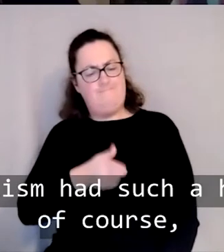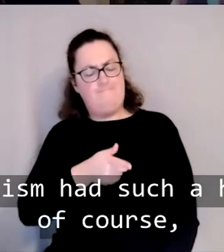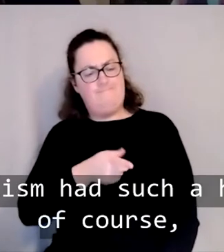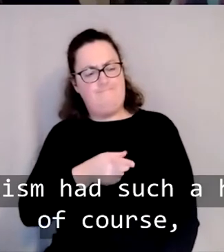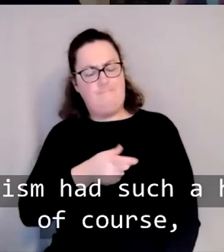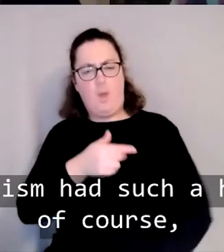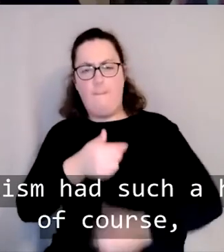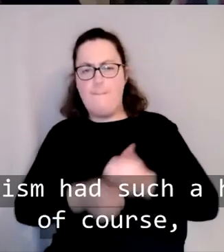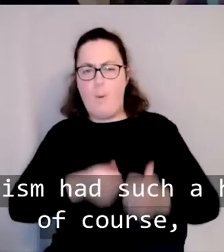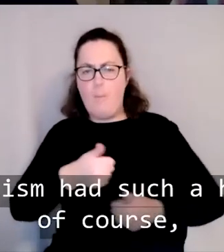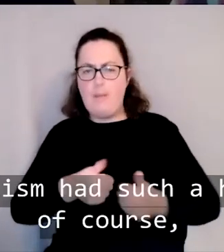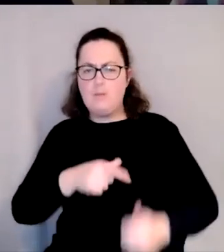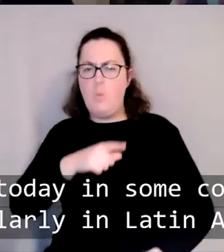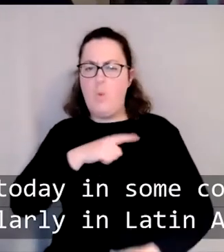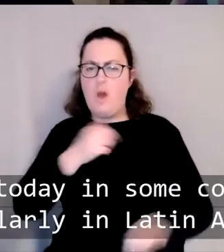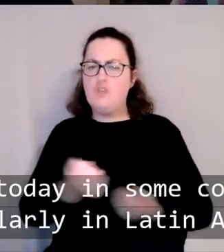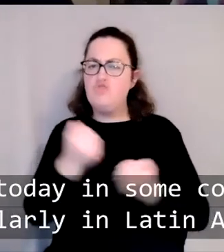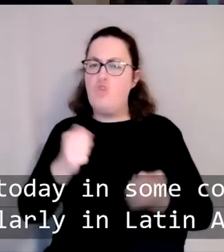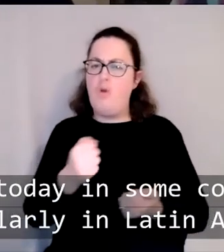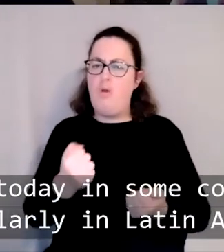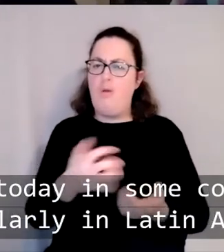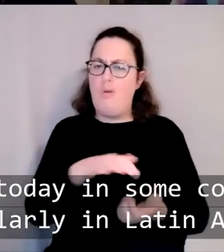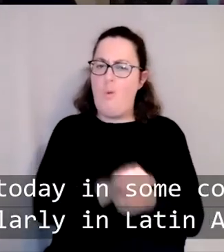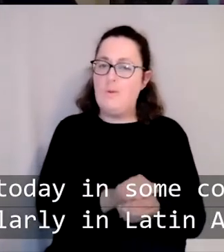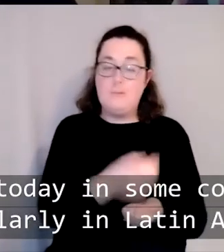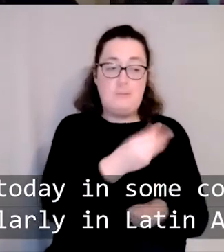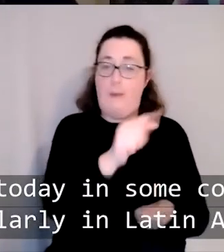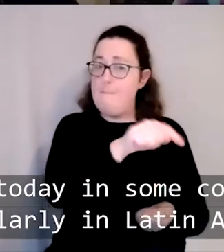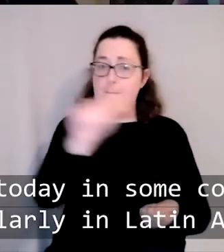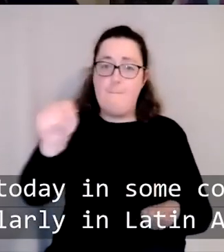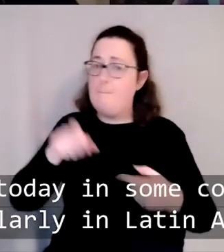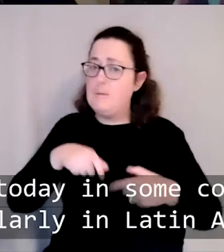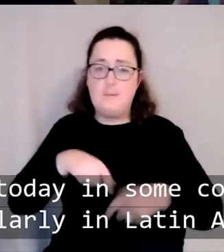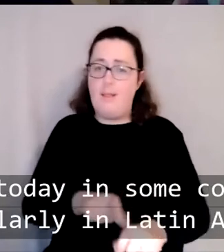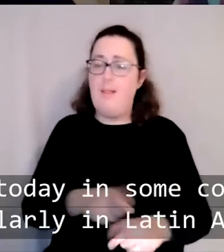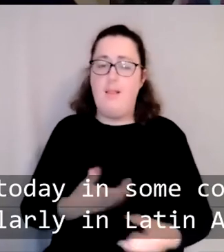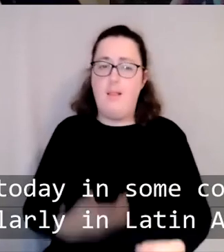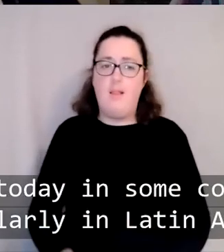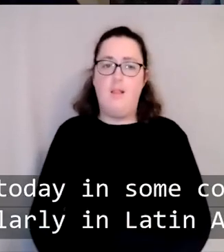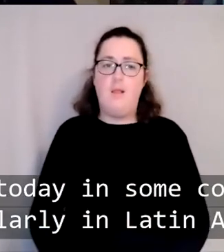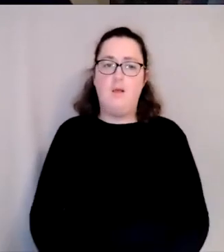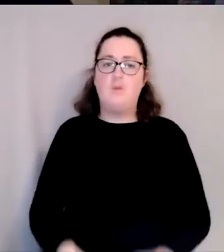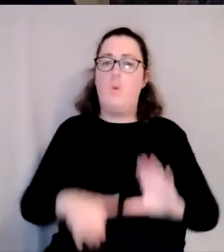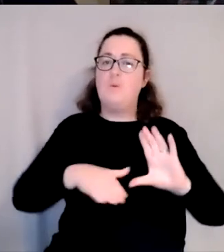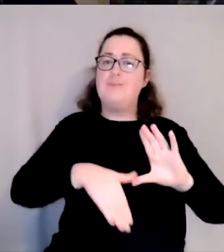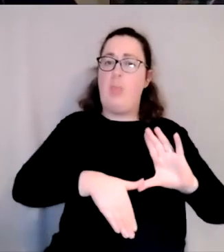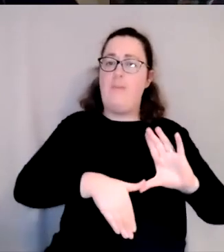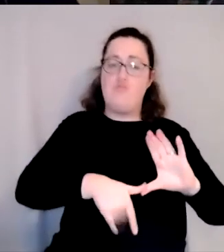had such a hold. And it, of course, it does today in some countries, but certainly particularly in Latin America.